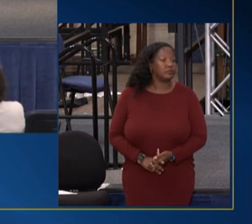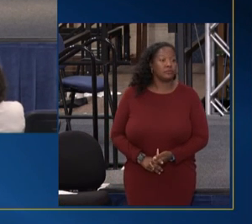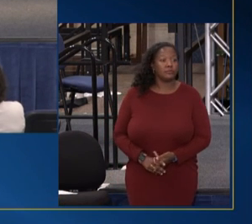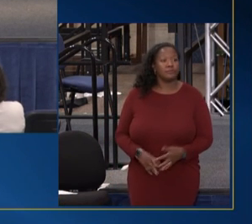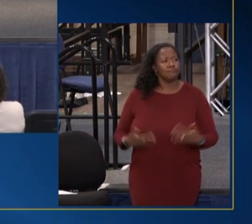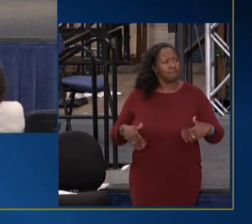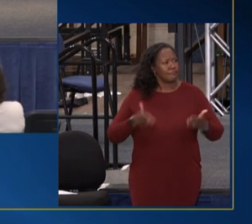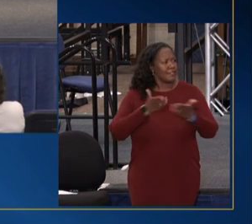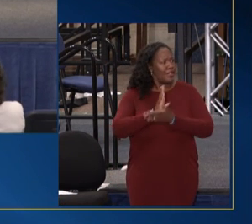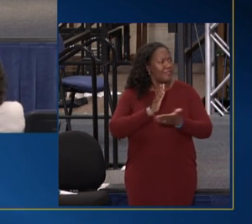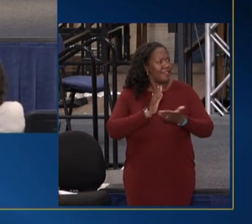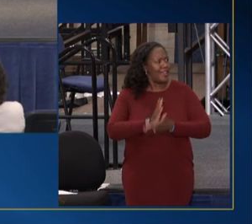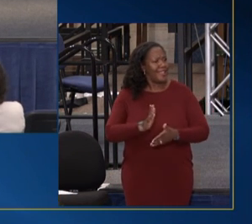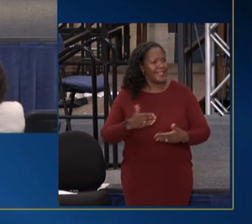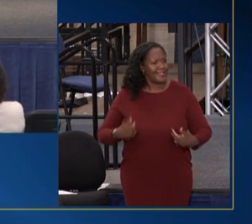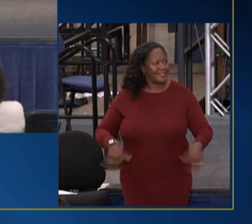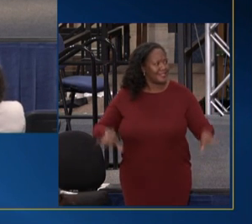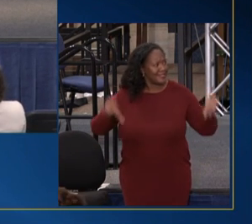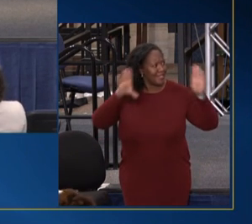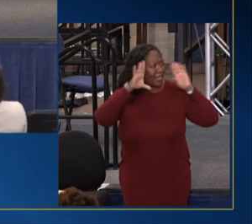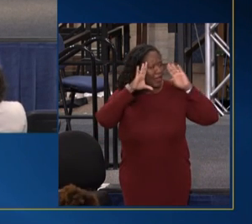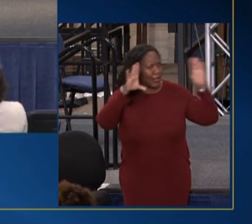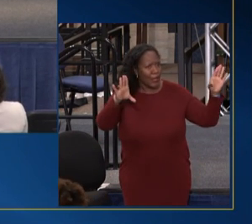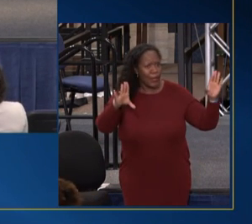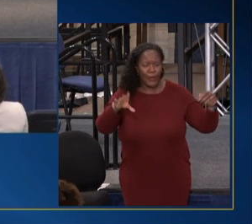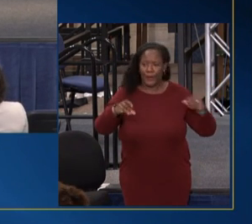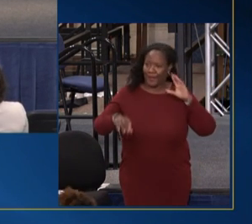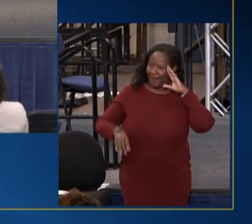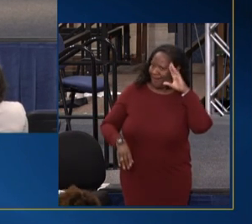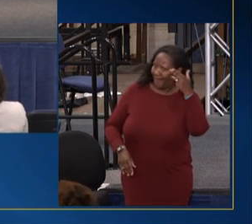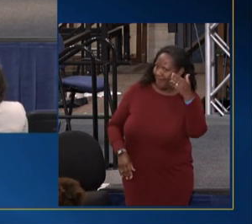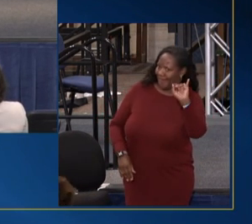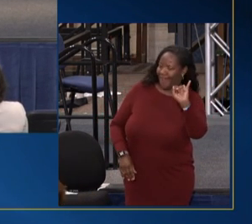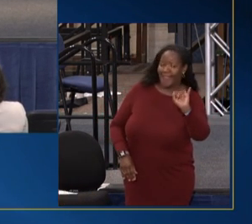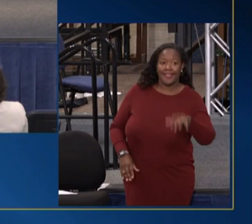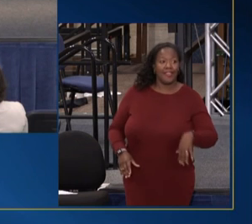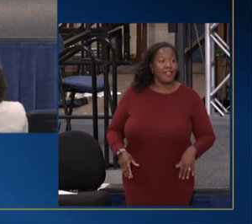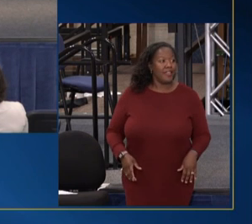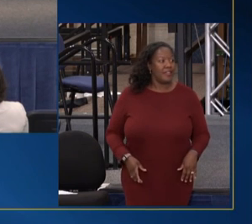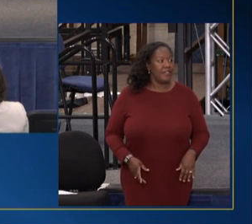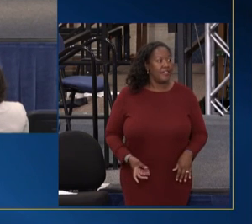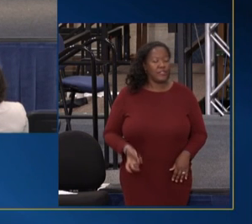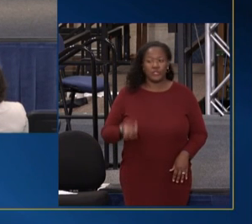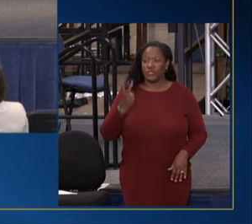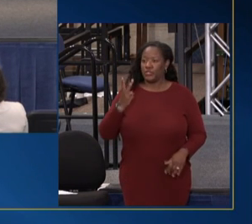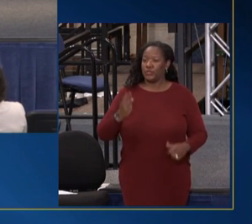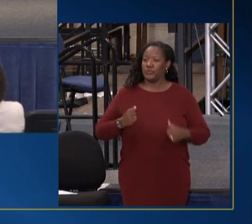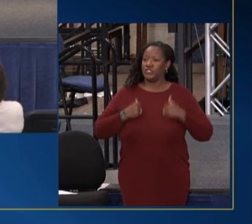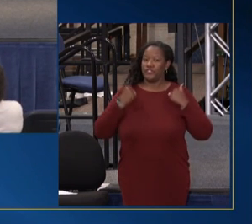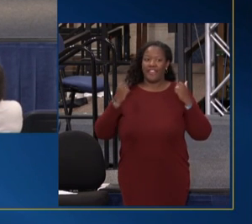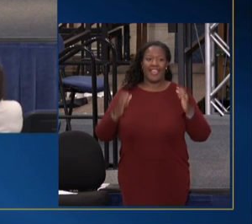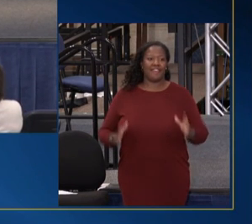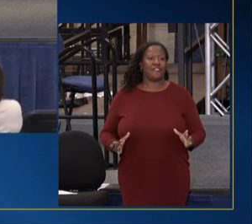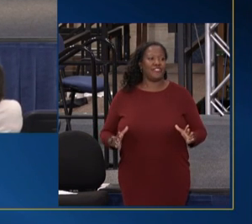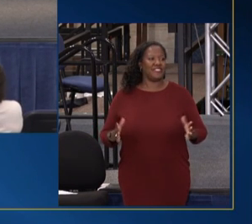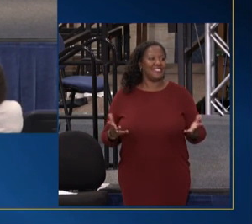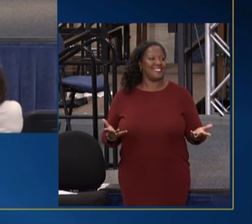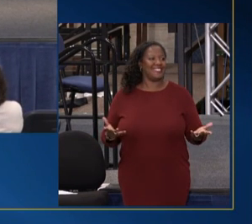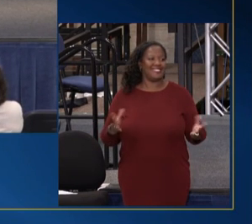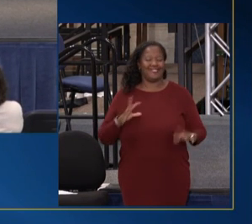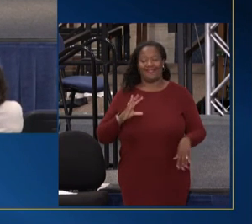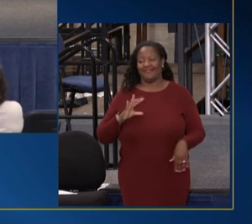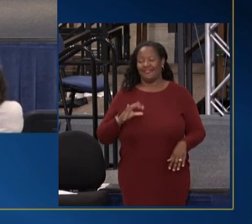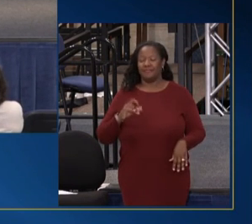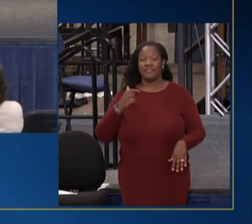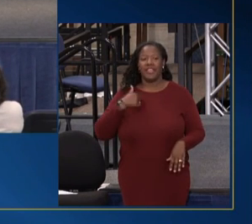Y'all, hello. You're true survivors here. So I was going to read